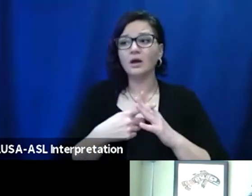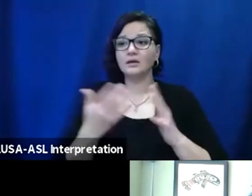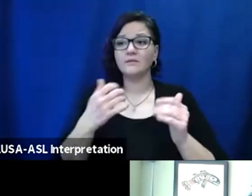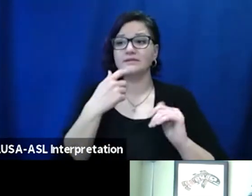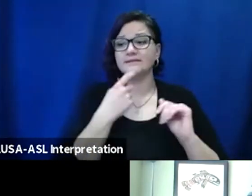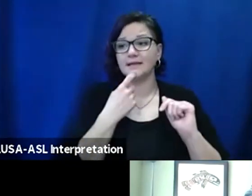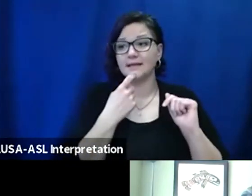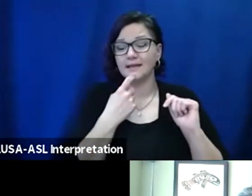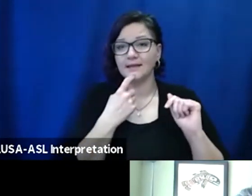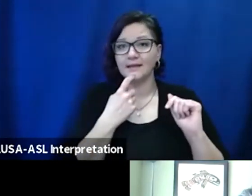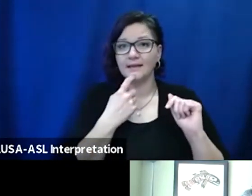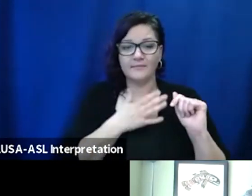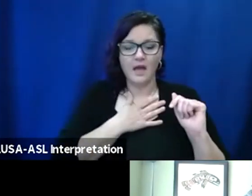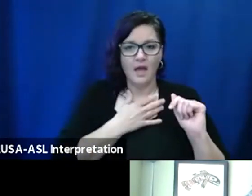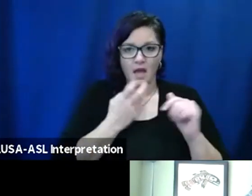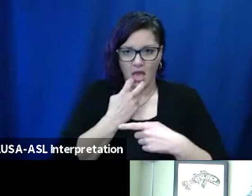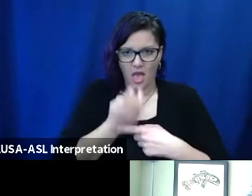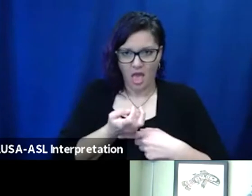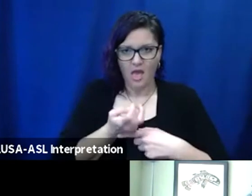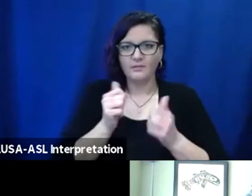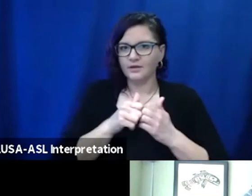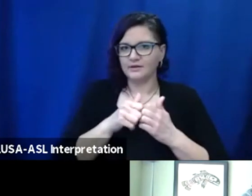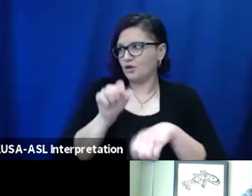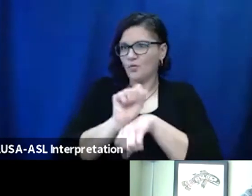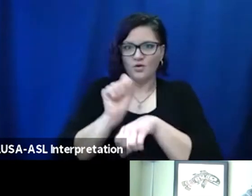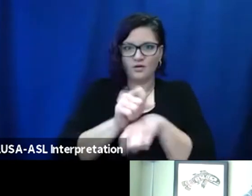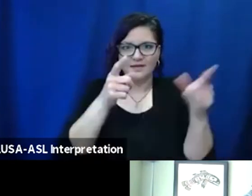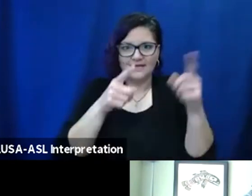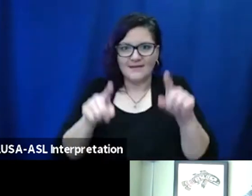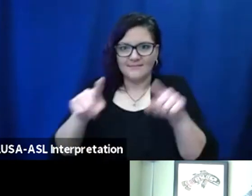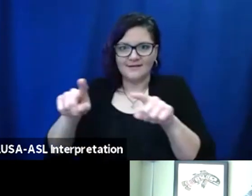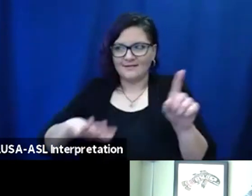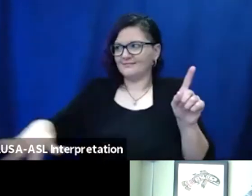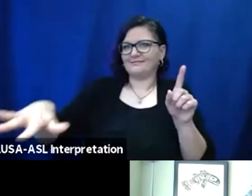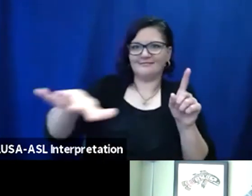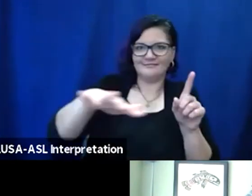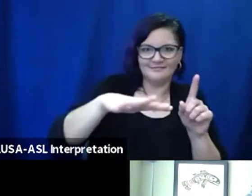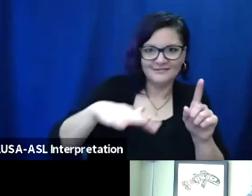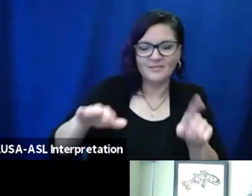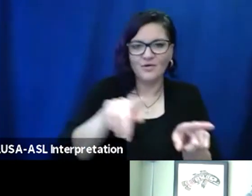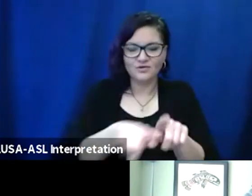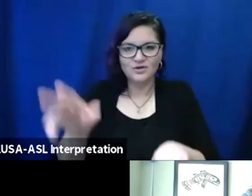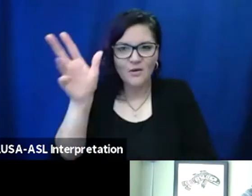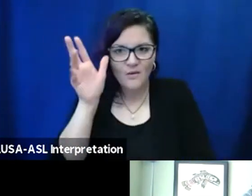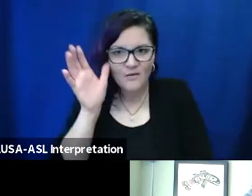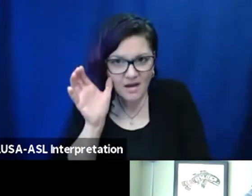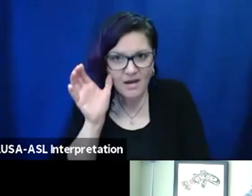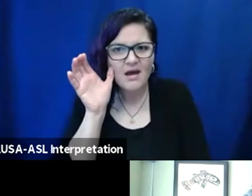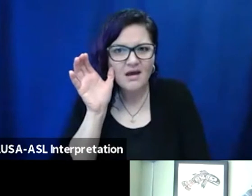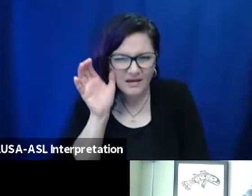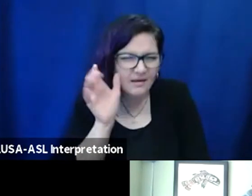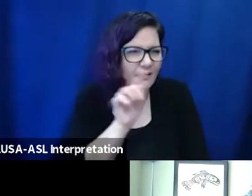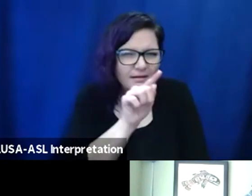just gobsmacked with the work that's being done out there in the field, and listening to all of you talk about what